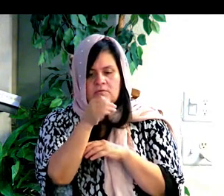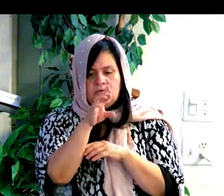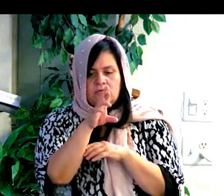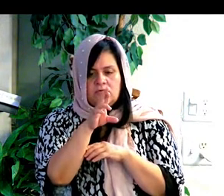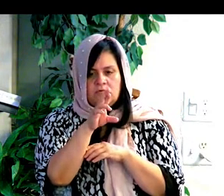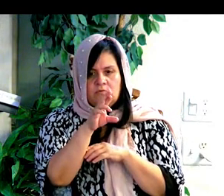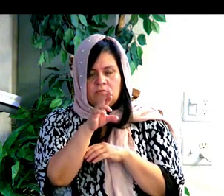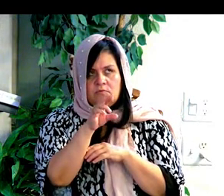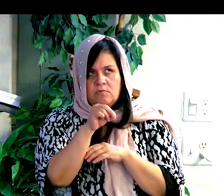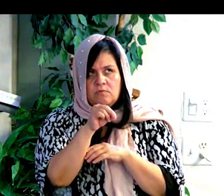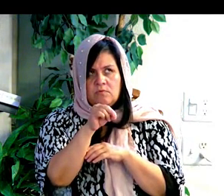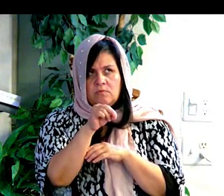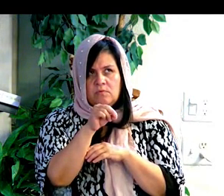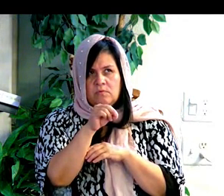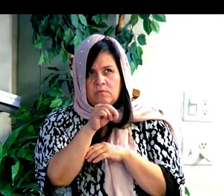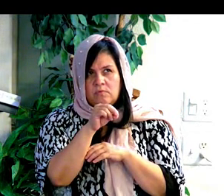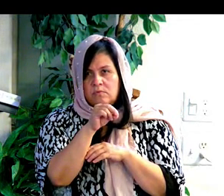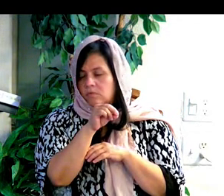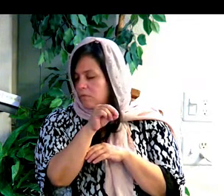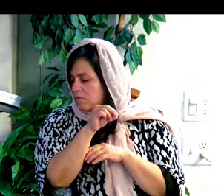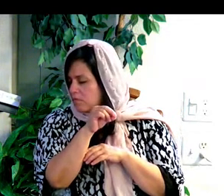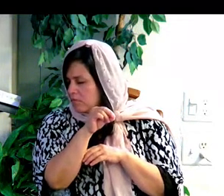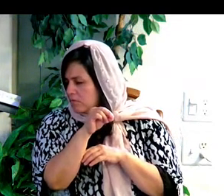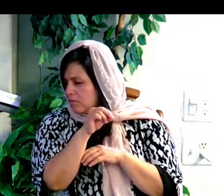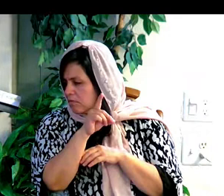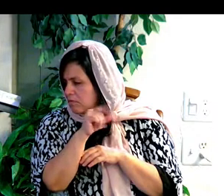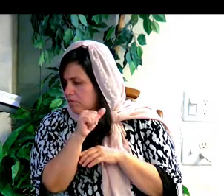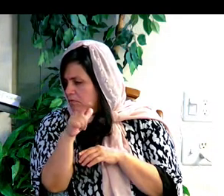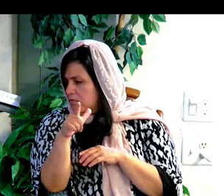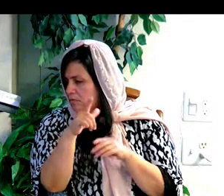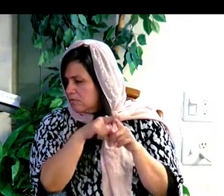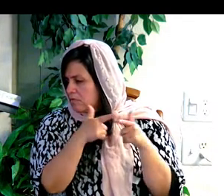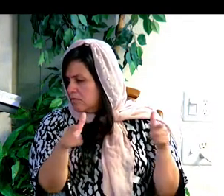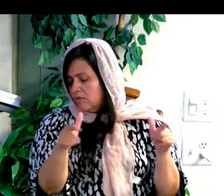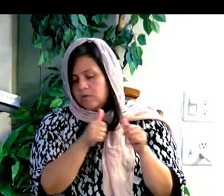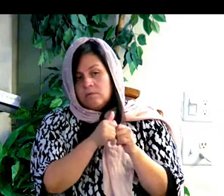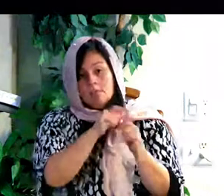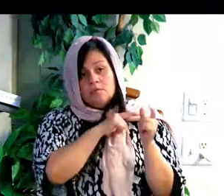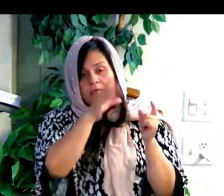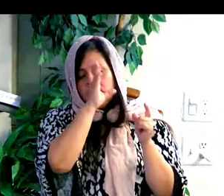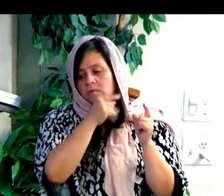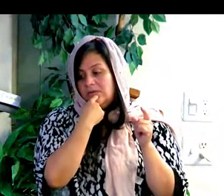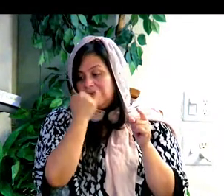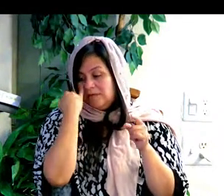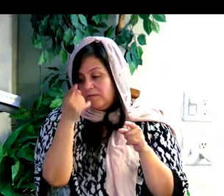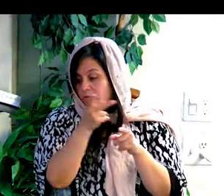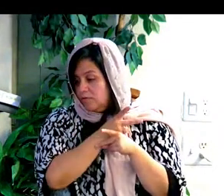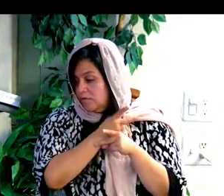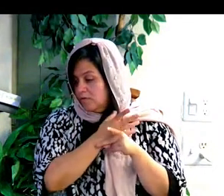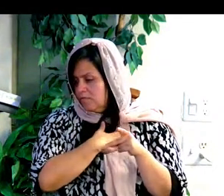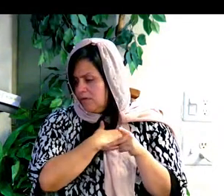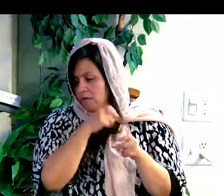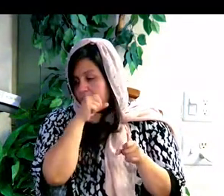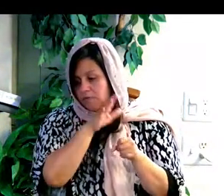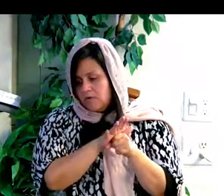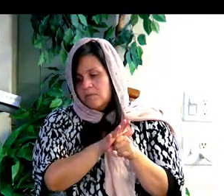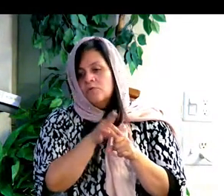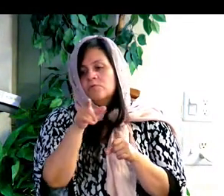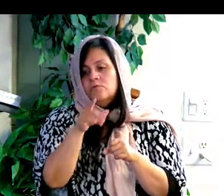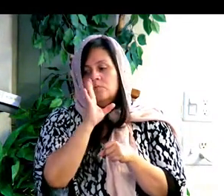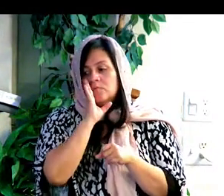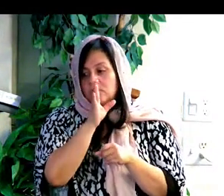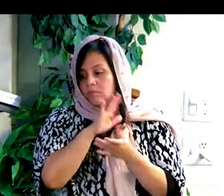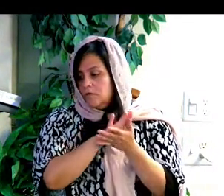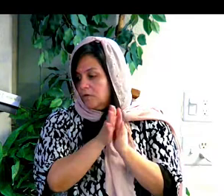careful attention to what I say, eat my covenant, then you will be my own treasure from among all the peoples for all the earth is